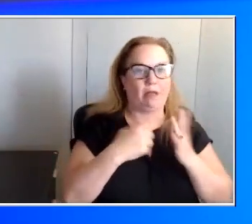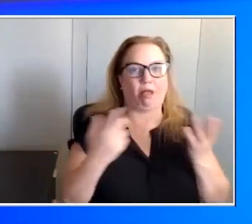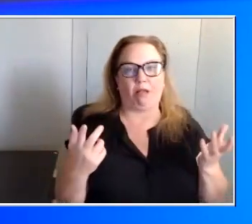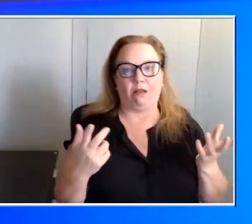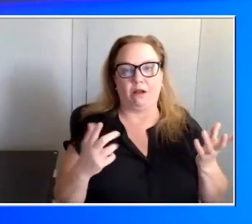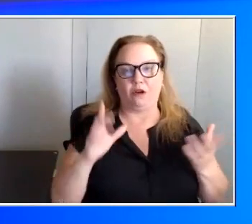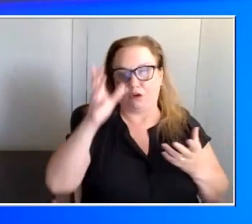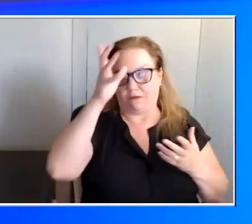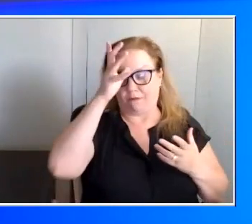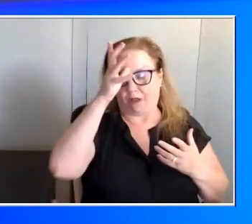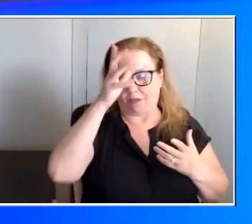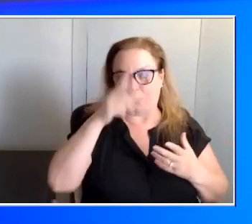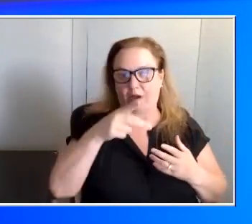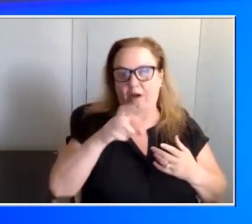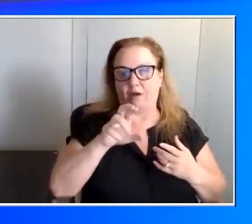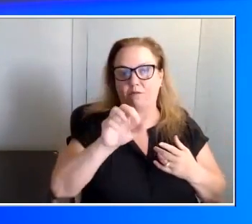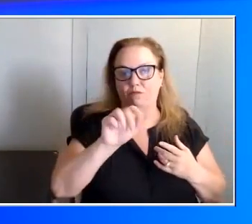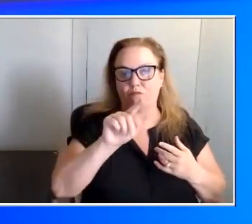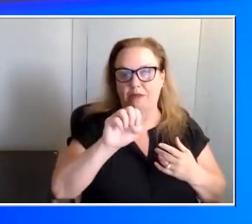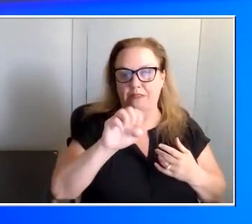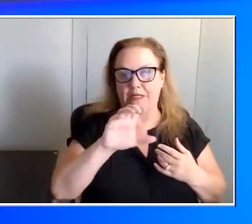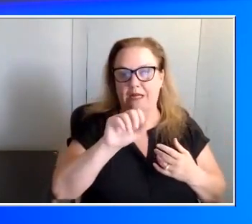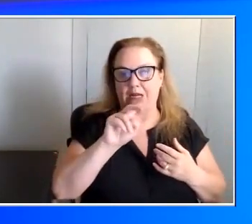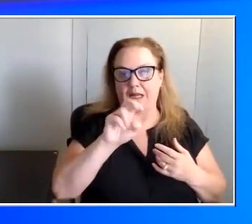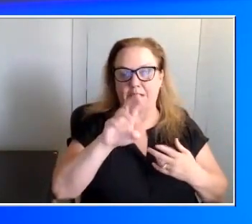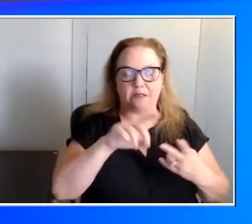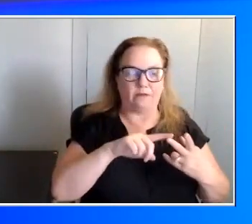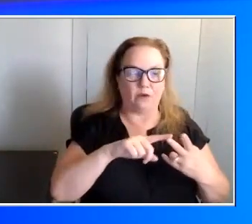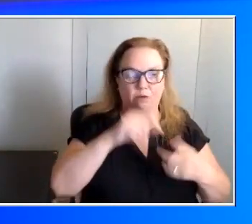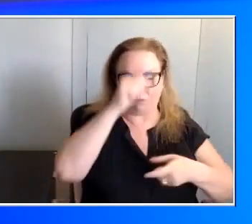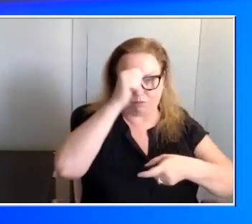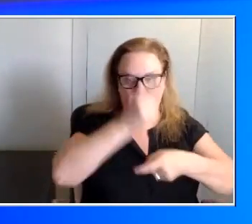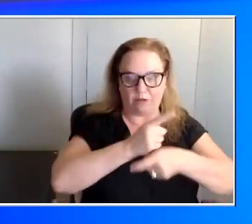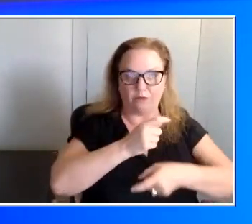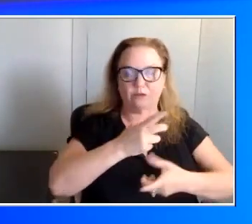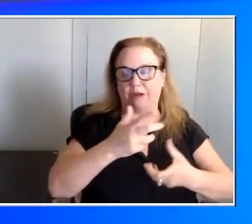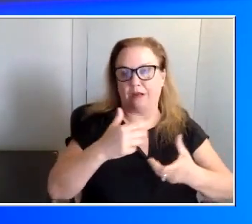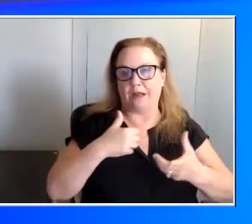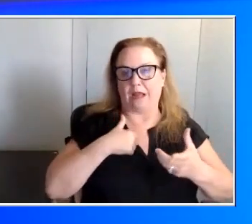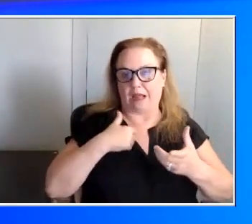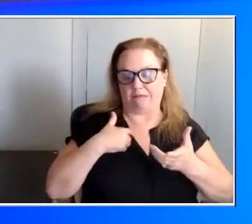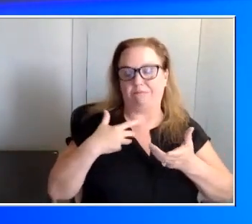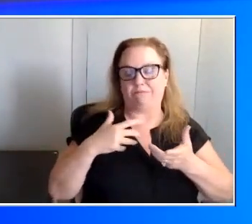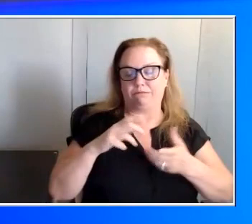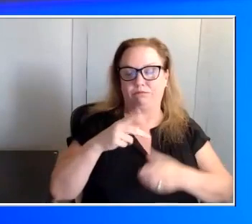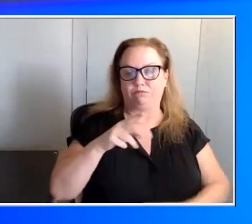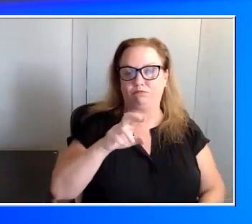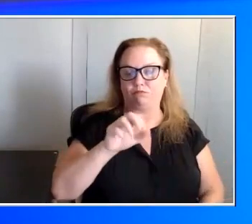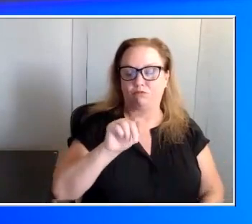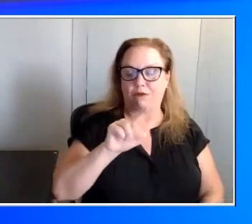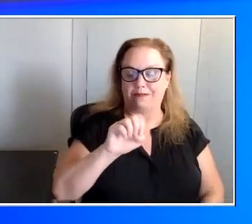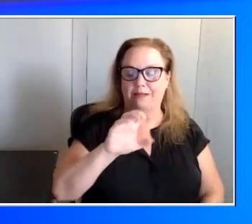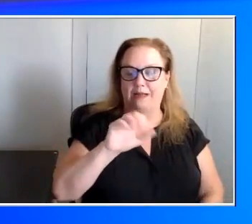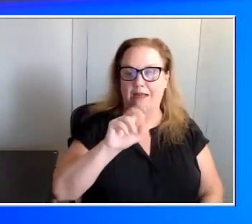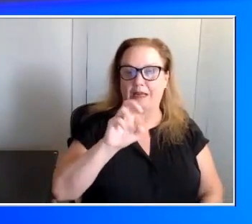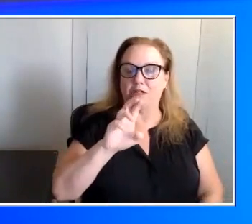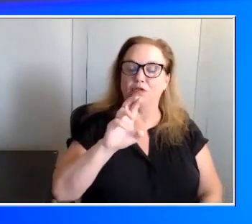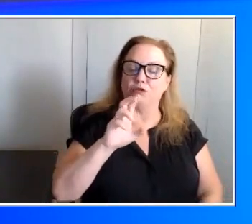father had prostate cancer, if your siblings had prostate cancer, if you have a strong family history, it should probably start